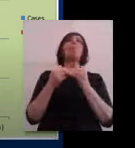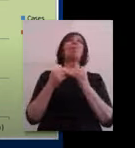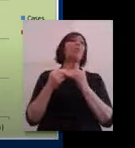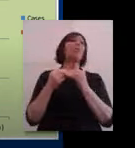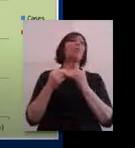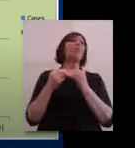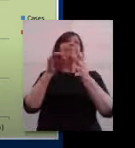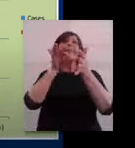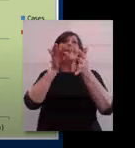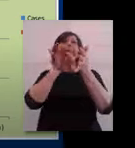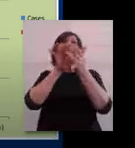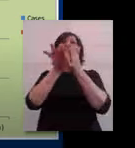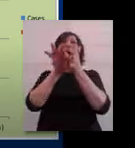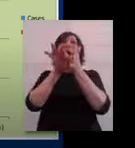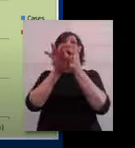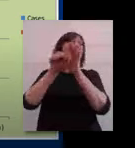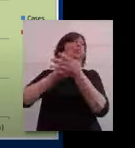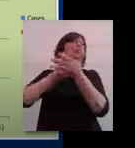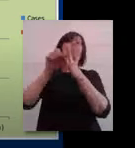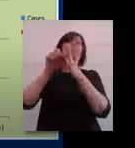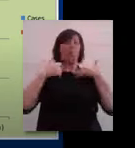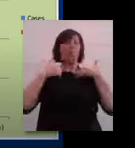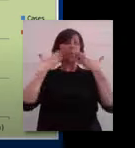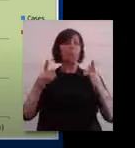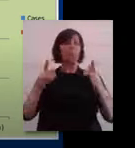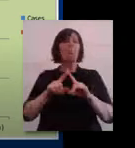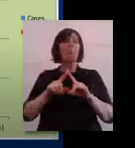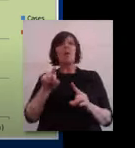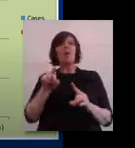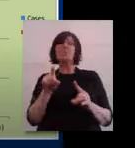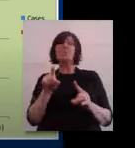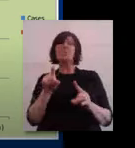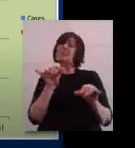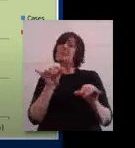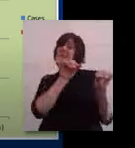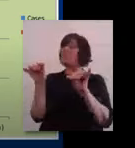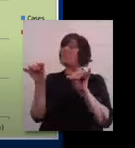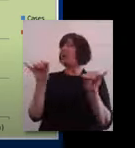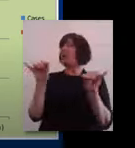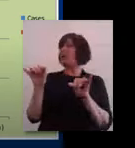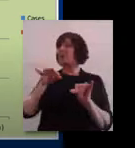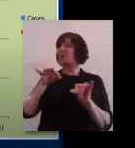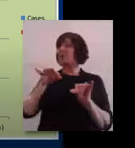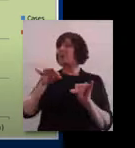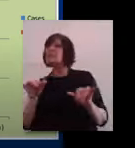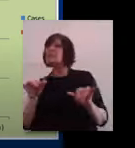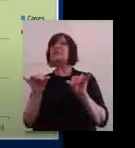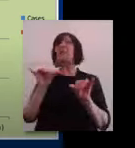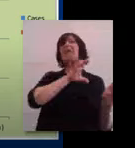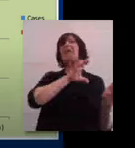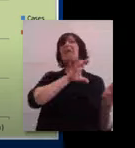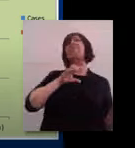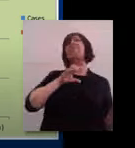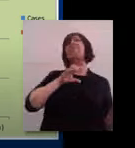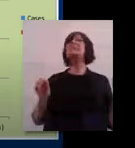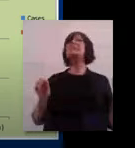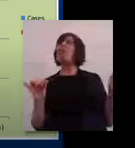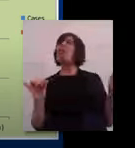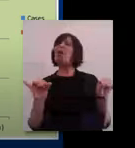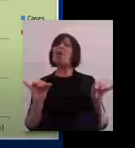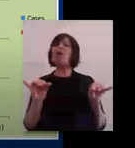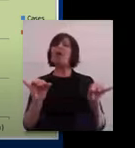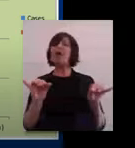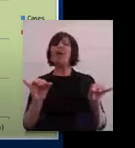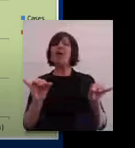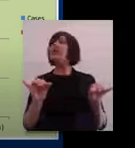But here are 2 communities that we are pretty close to as communities distance-wise, and I know a lot of people go to Pittsburgh, a lot of people go to Cleveland, and we're